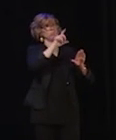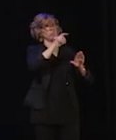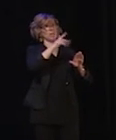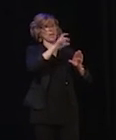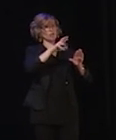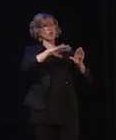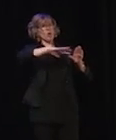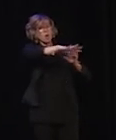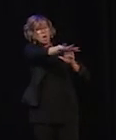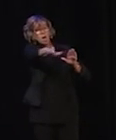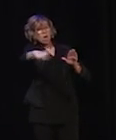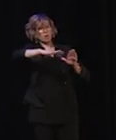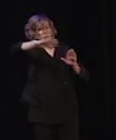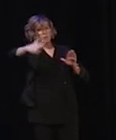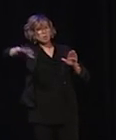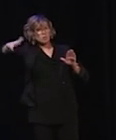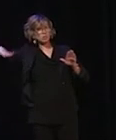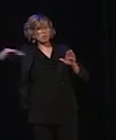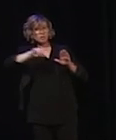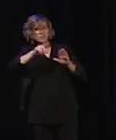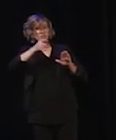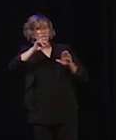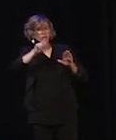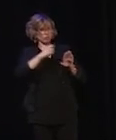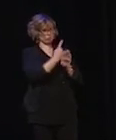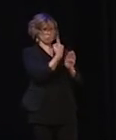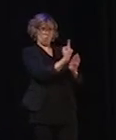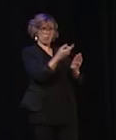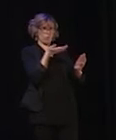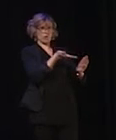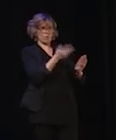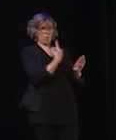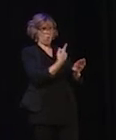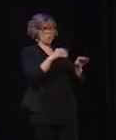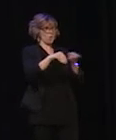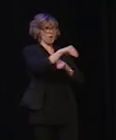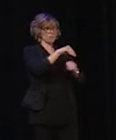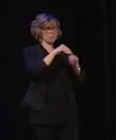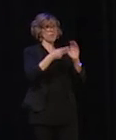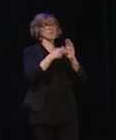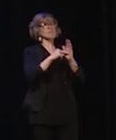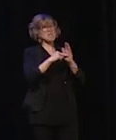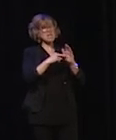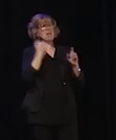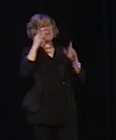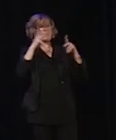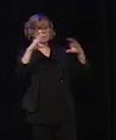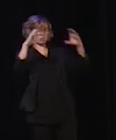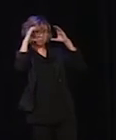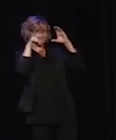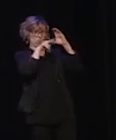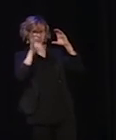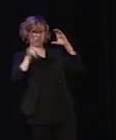of glacier, right? And he's the only one making a sound, he's the only one moving. So I can make a pretty good bet that someone's going to be looking at him. An important thing